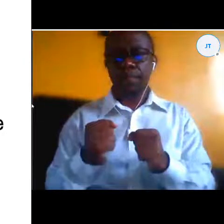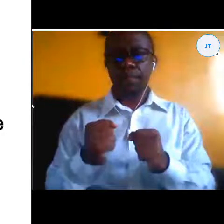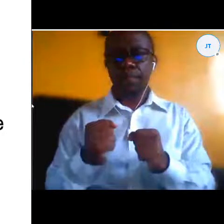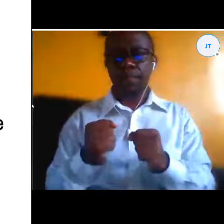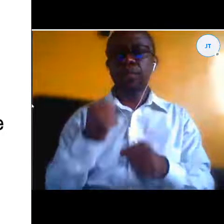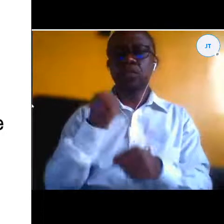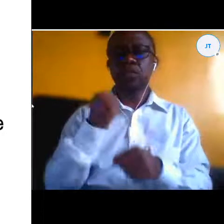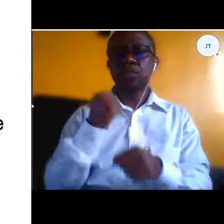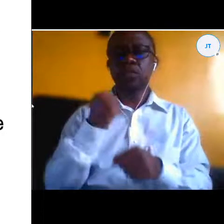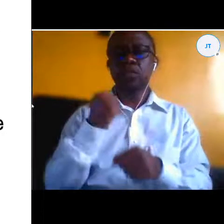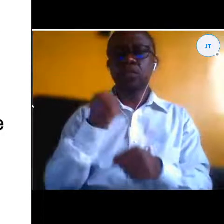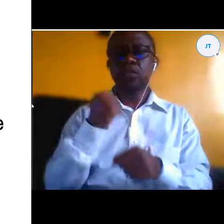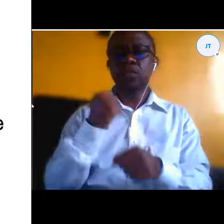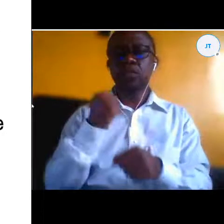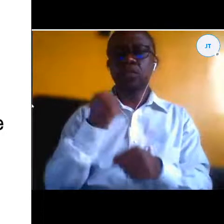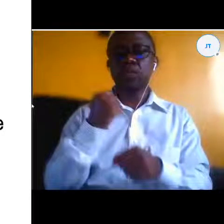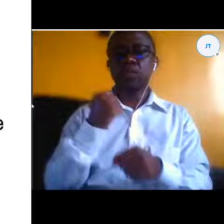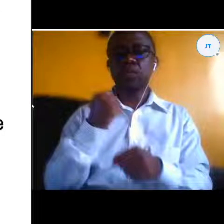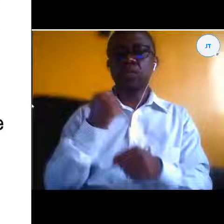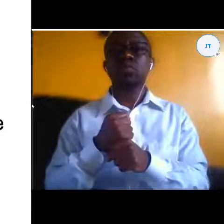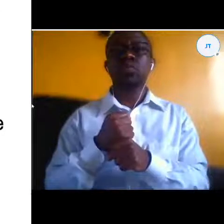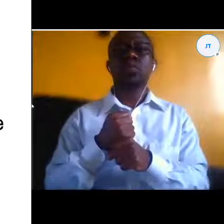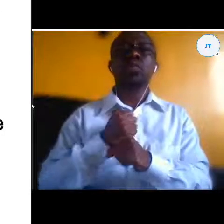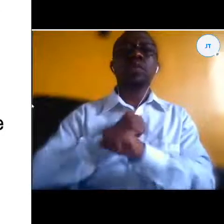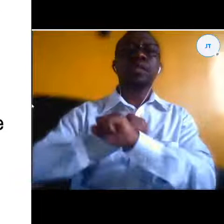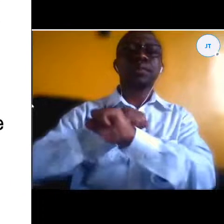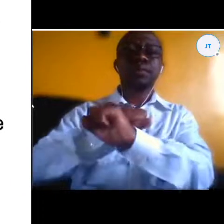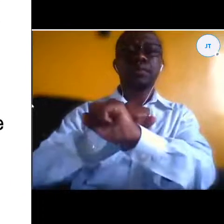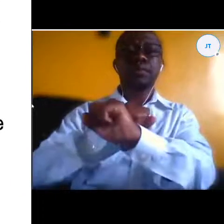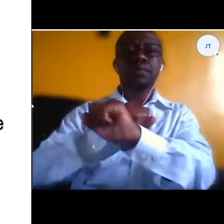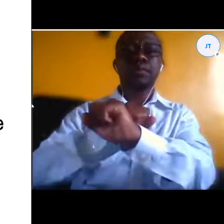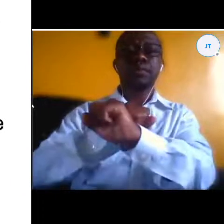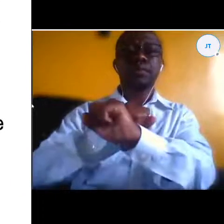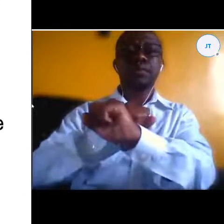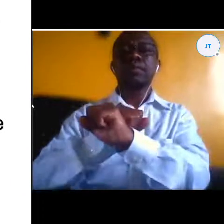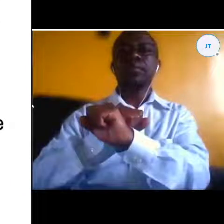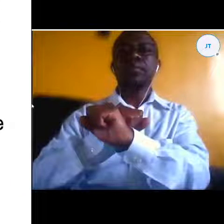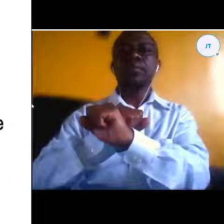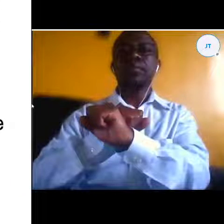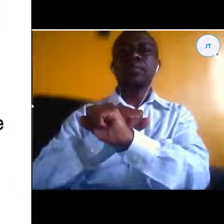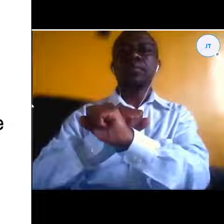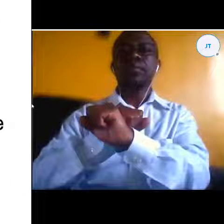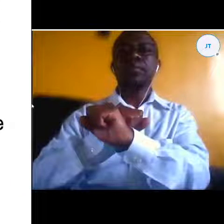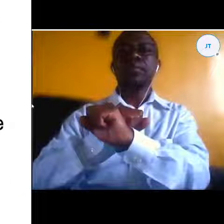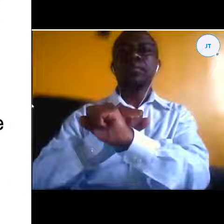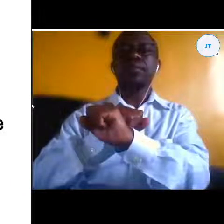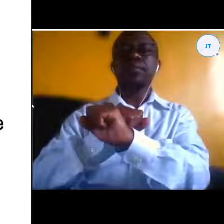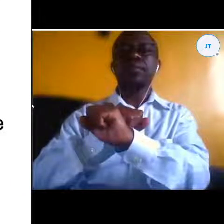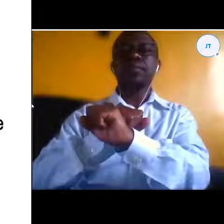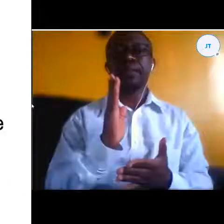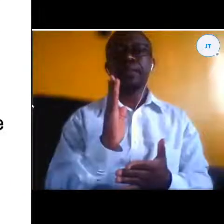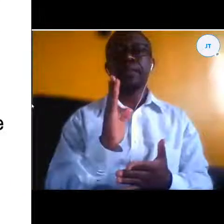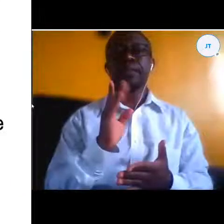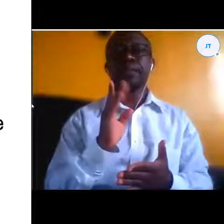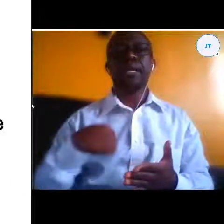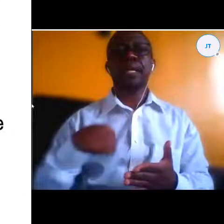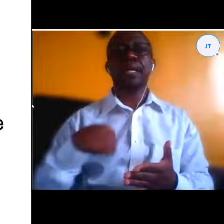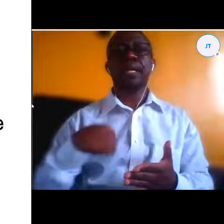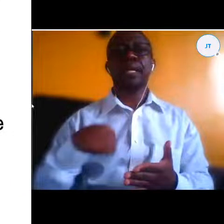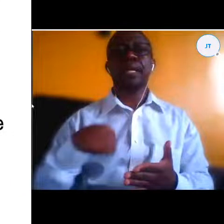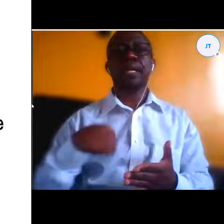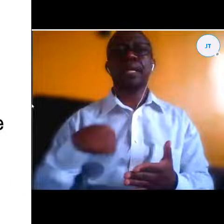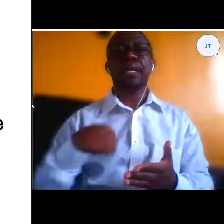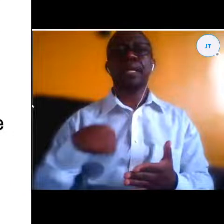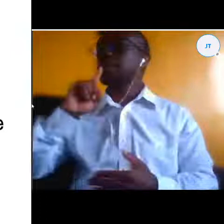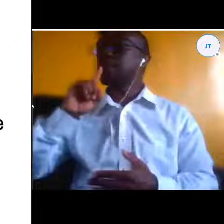the safeguarding and protection of children's rights. We shouldn't be saying to people that do what